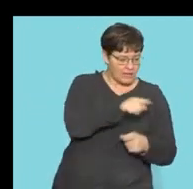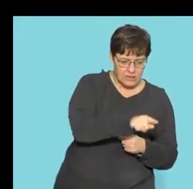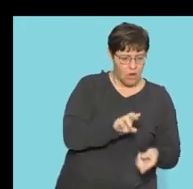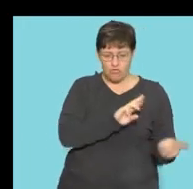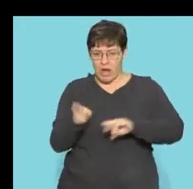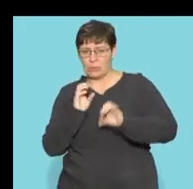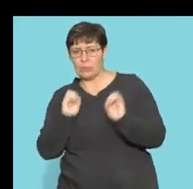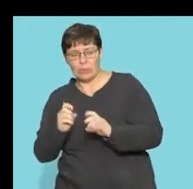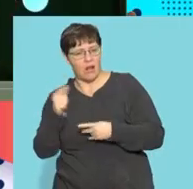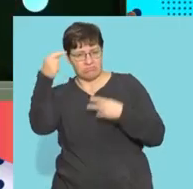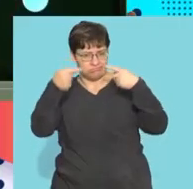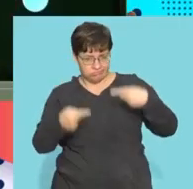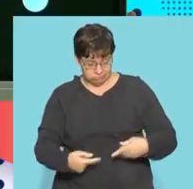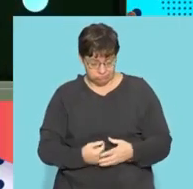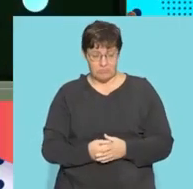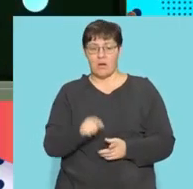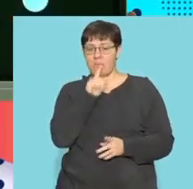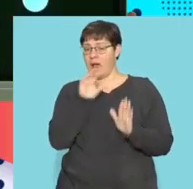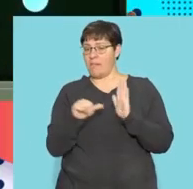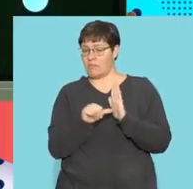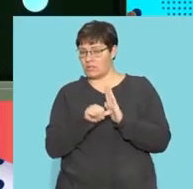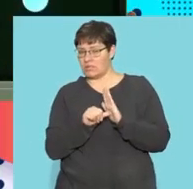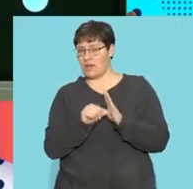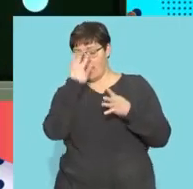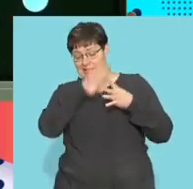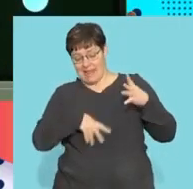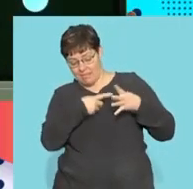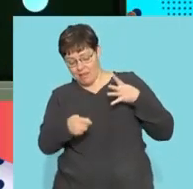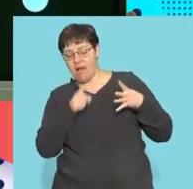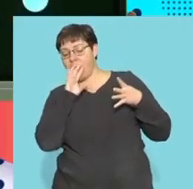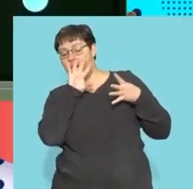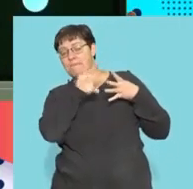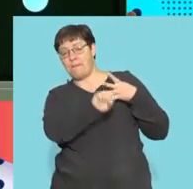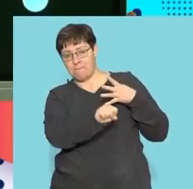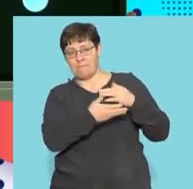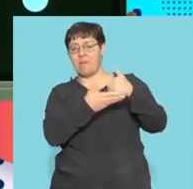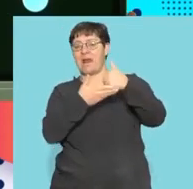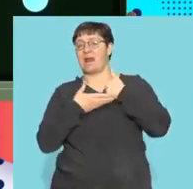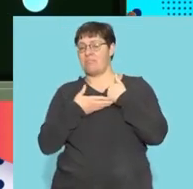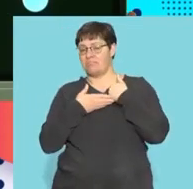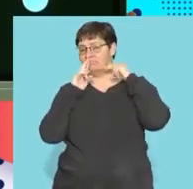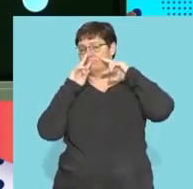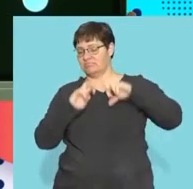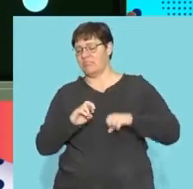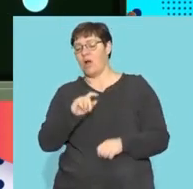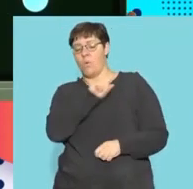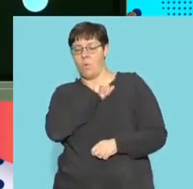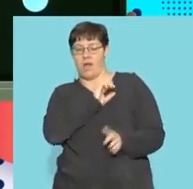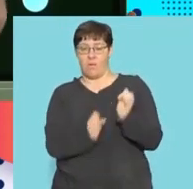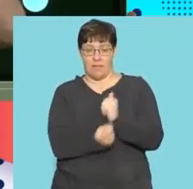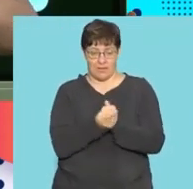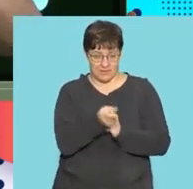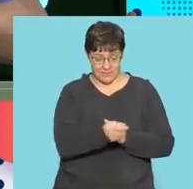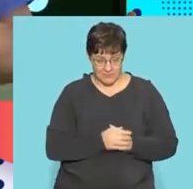decide which one's going to react and which one's not going to react. So it's very important. We can use the table to help do